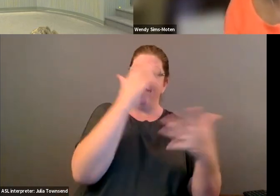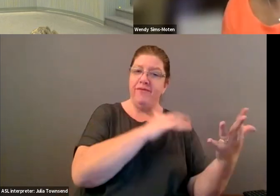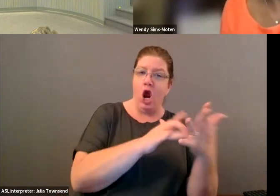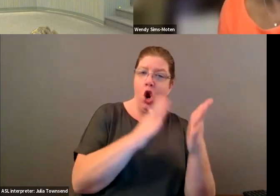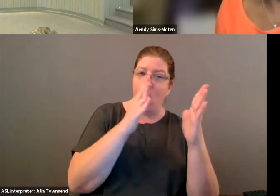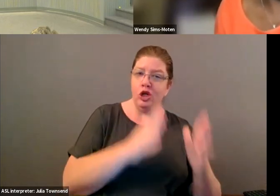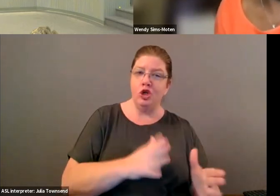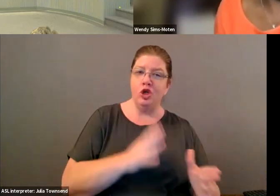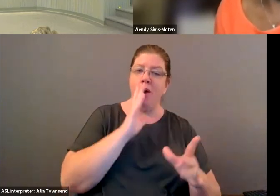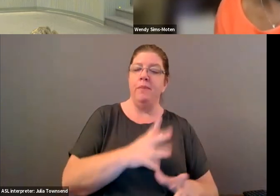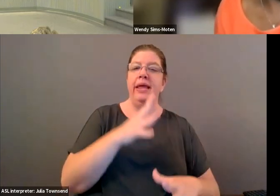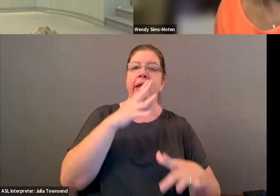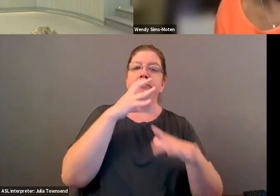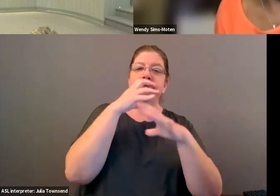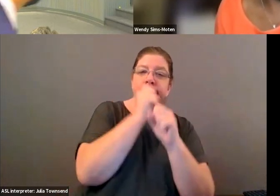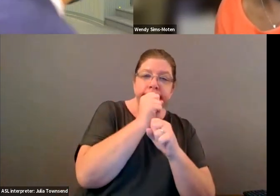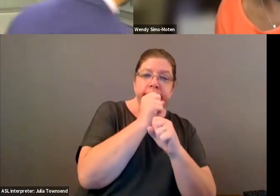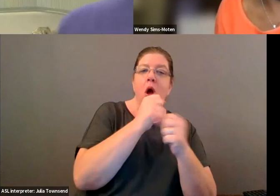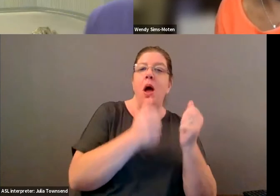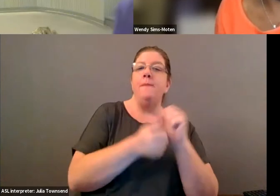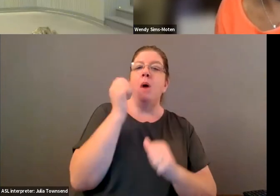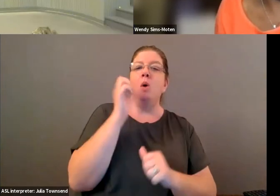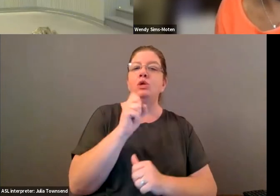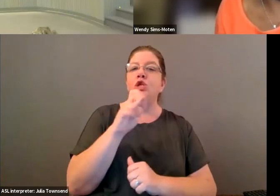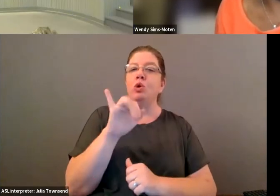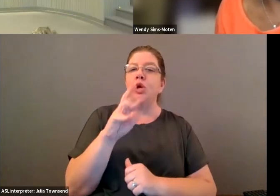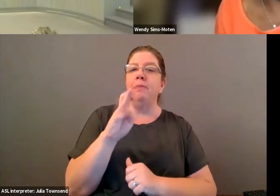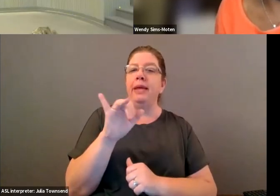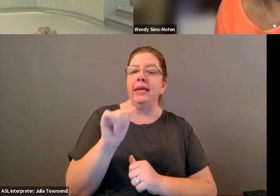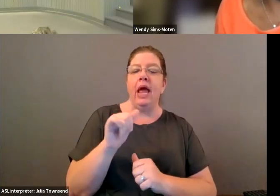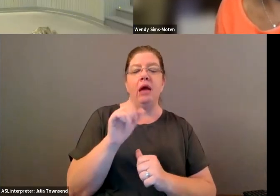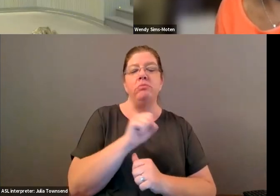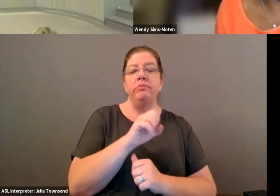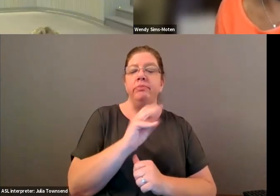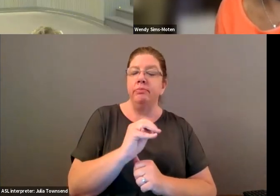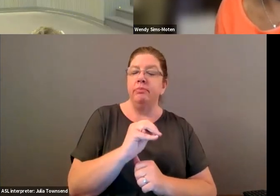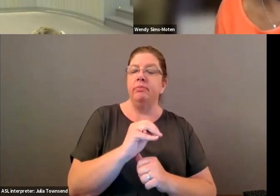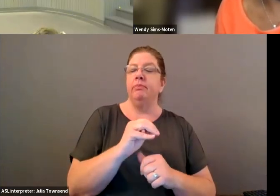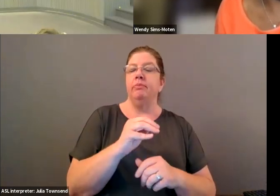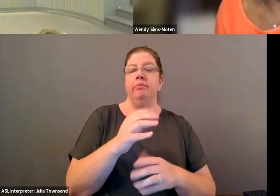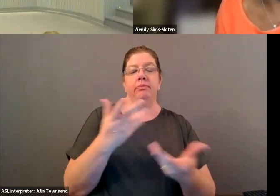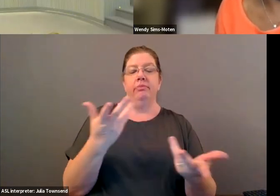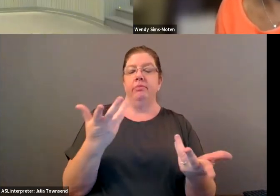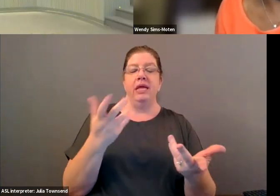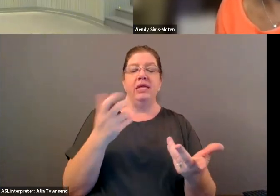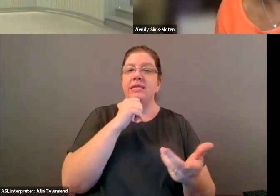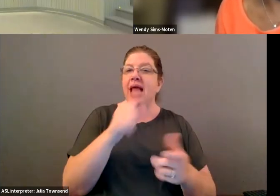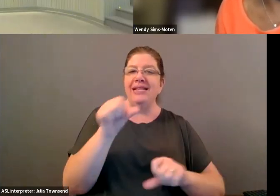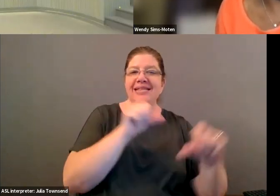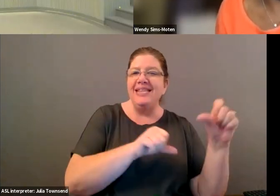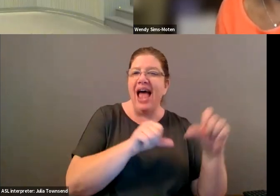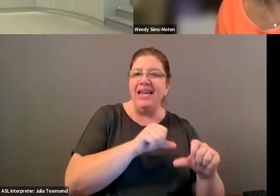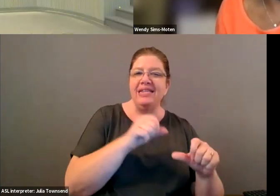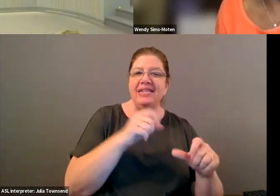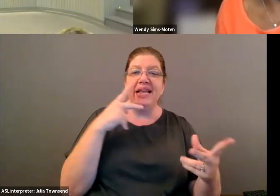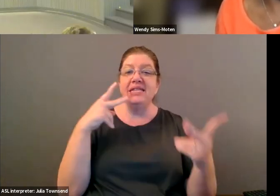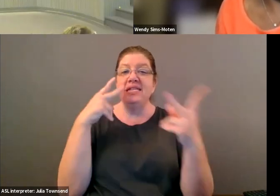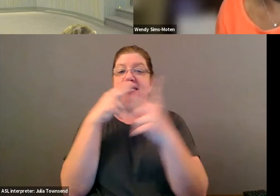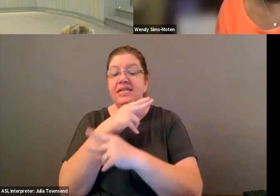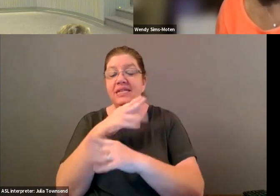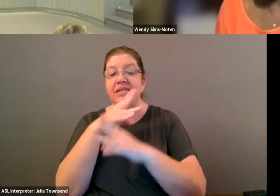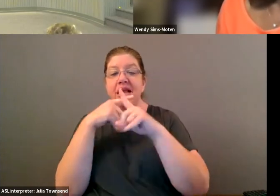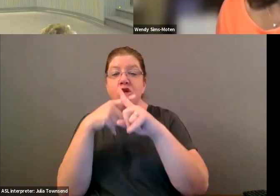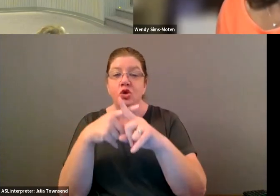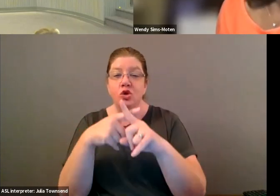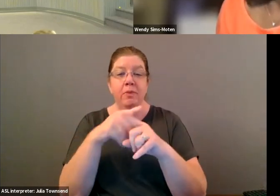most social media platforms. This is not science, it's censorship. It has no place here in America.